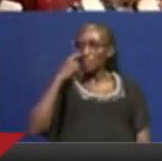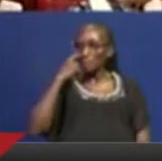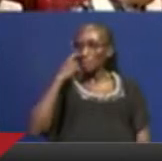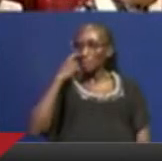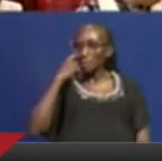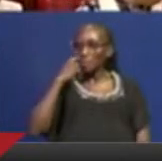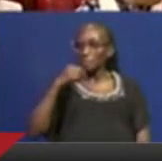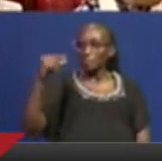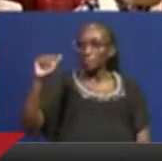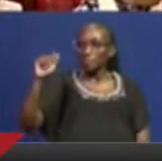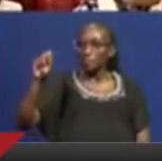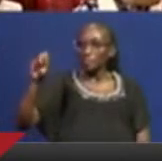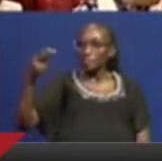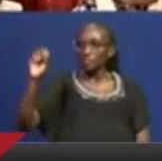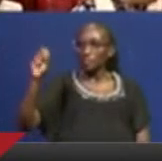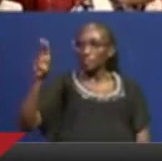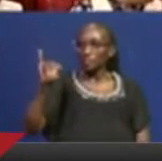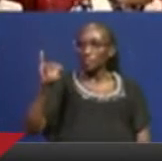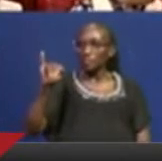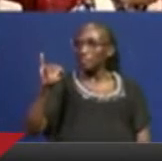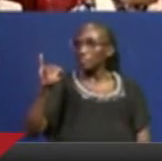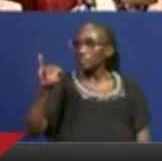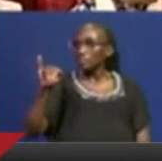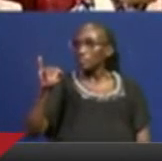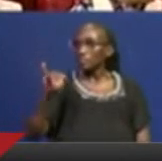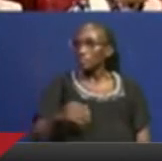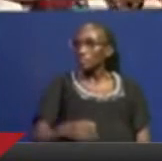Githunguri Gathoni wa Muchomba.